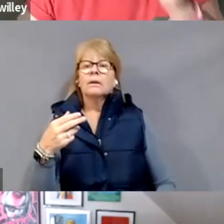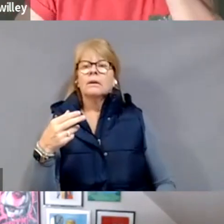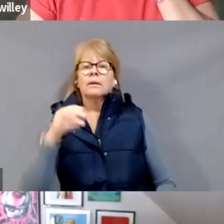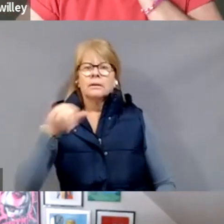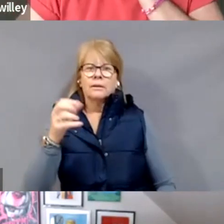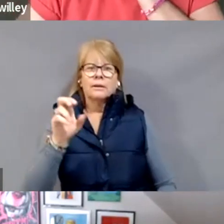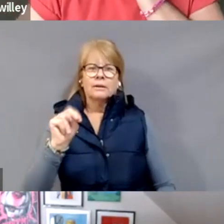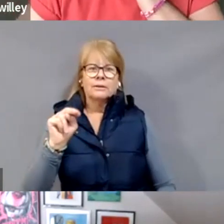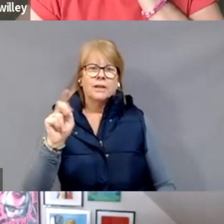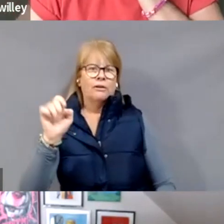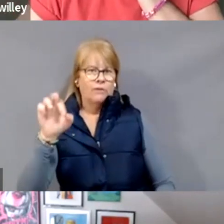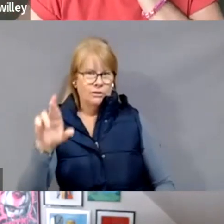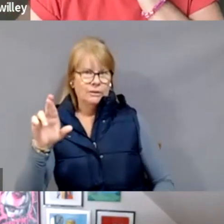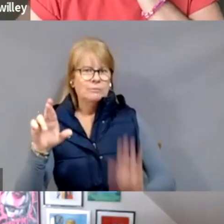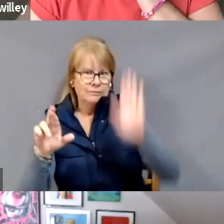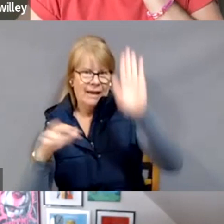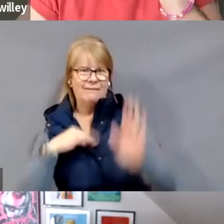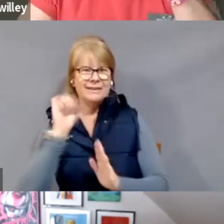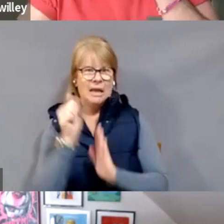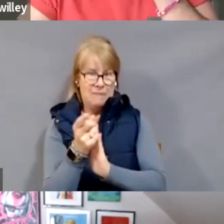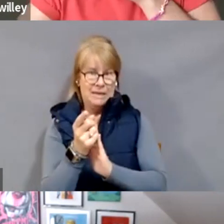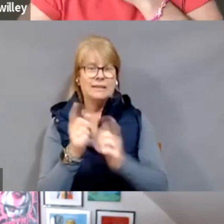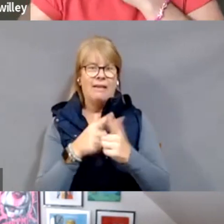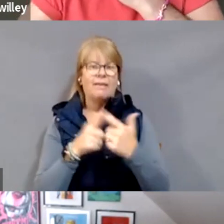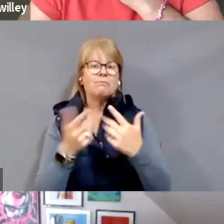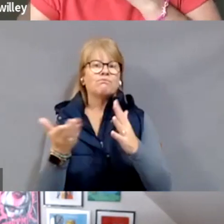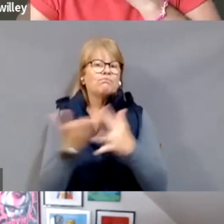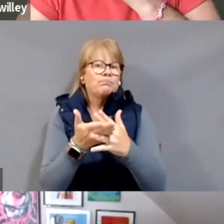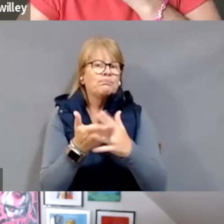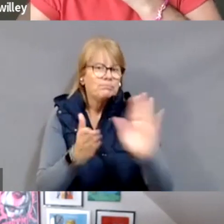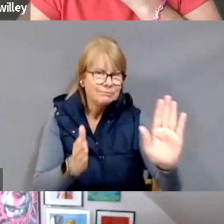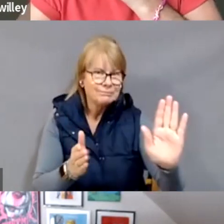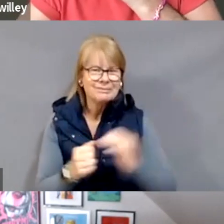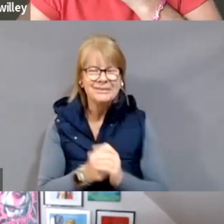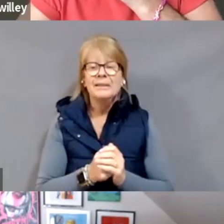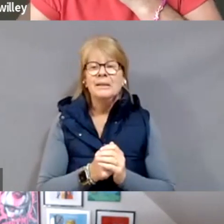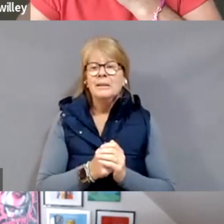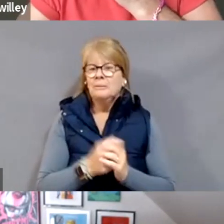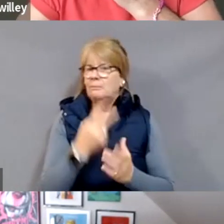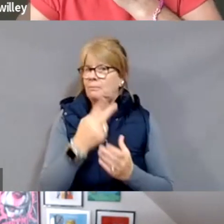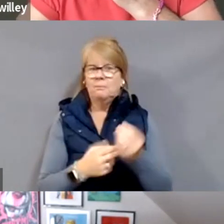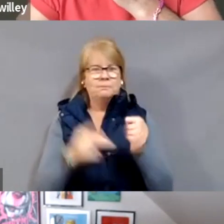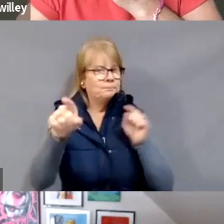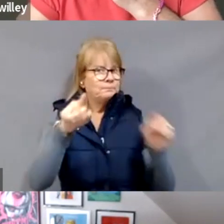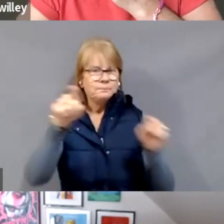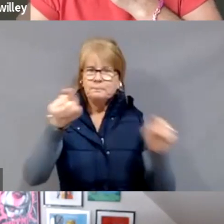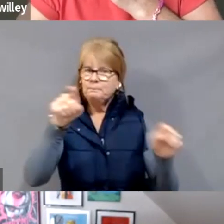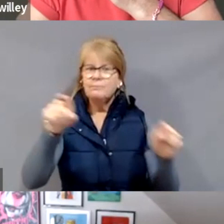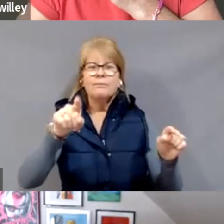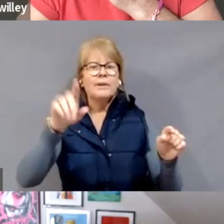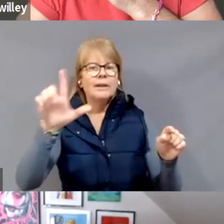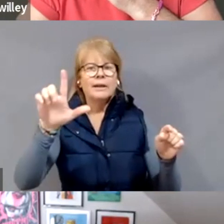we've got about 10 minutes before we take the next break, and both have brought up